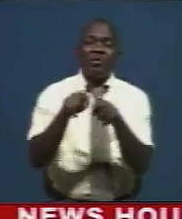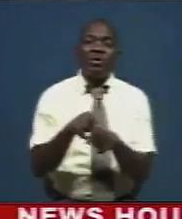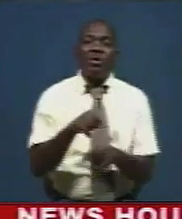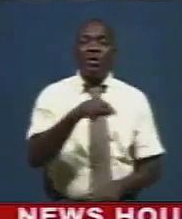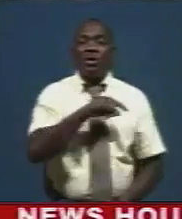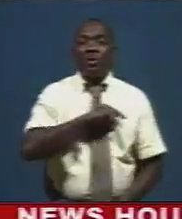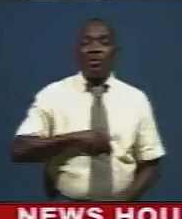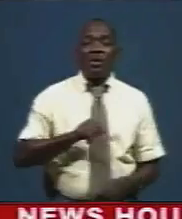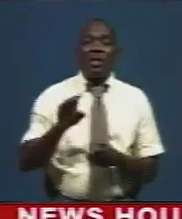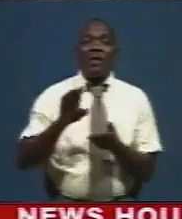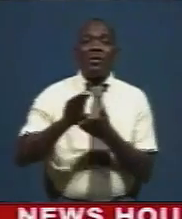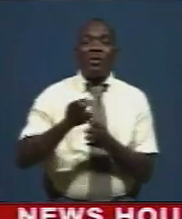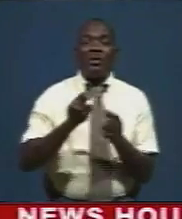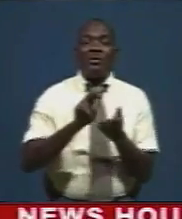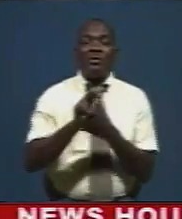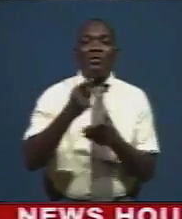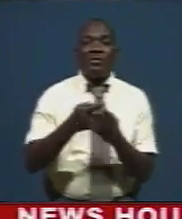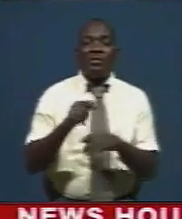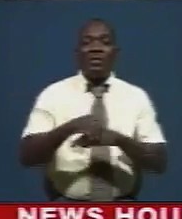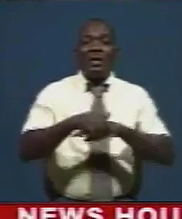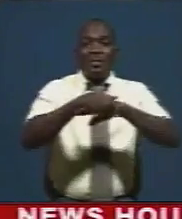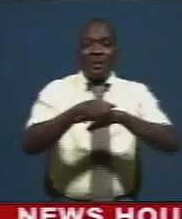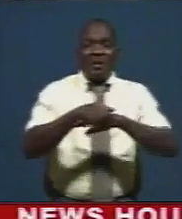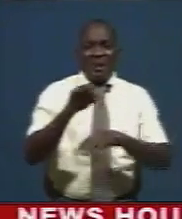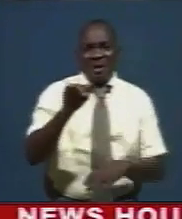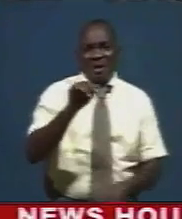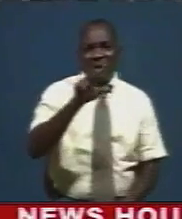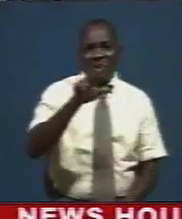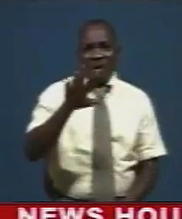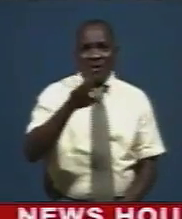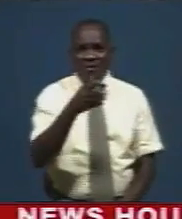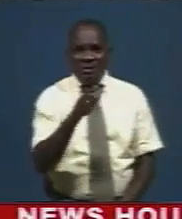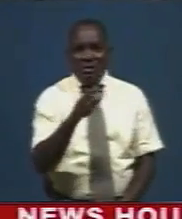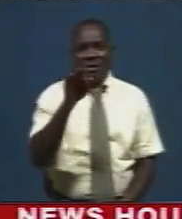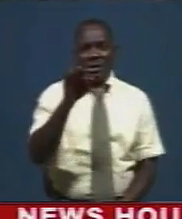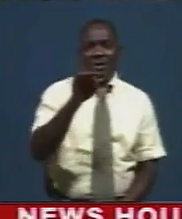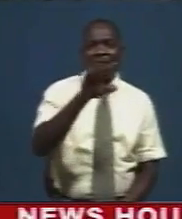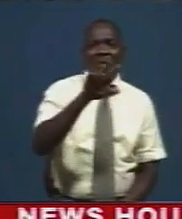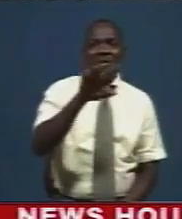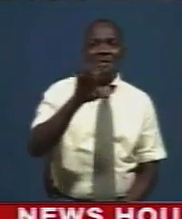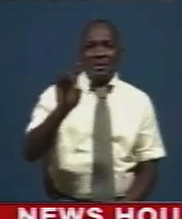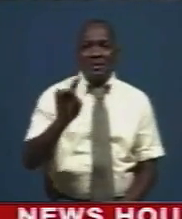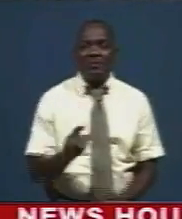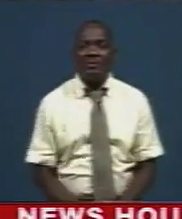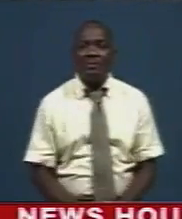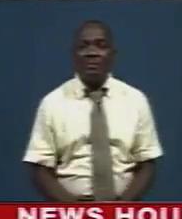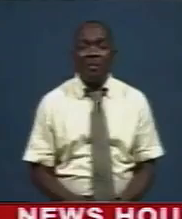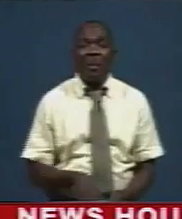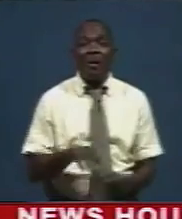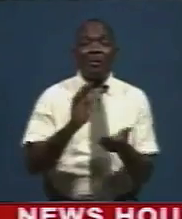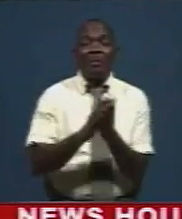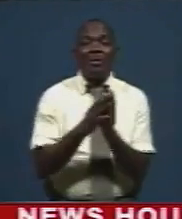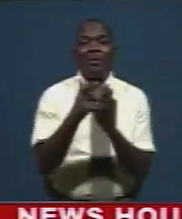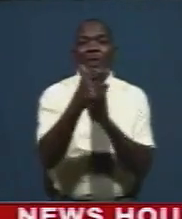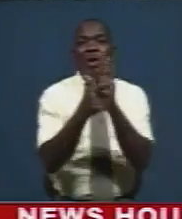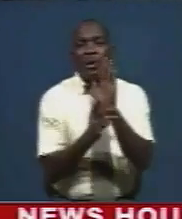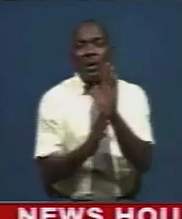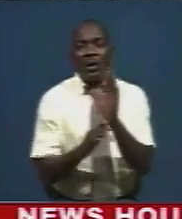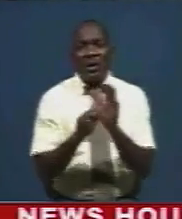College, University of Cambridge from 1935 to 1938. He became a lawyer